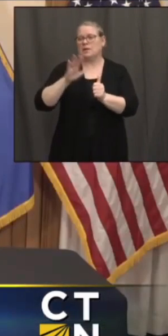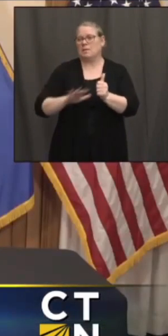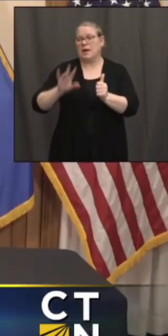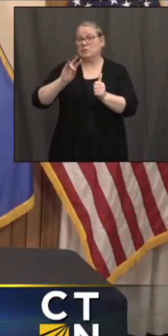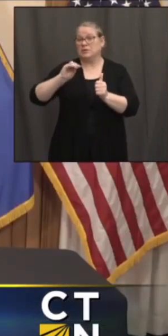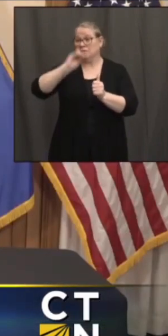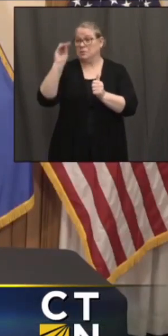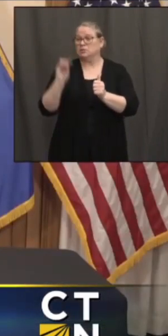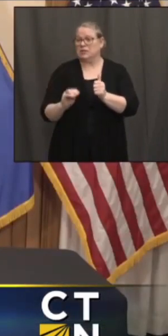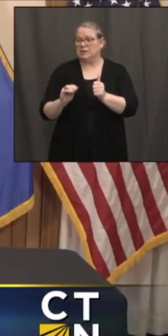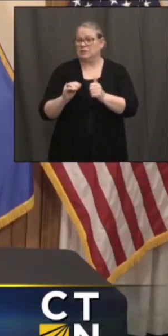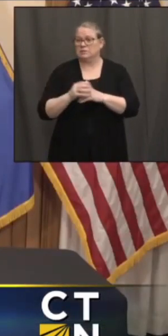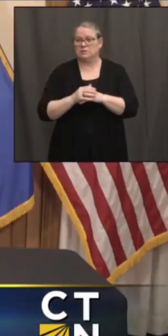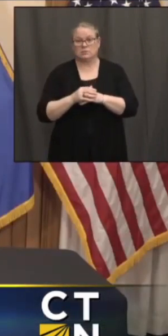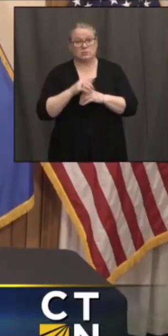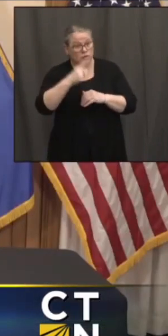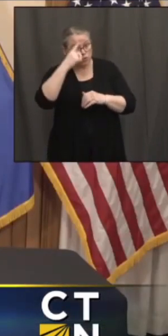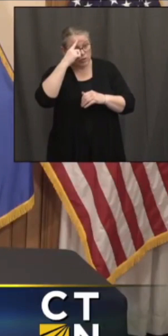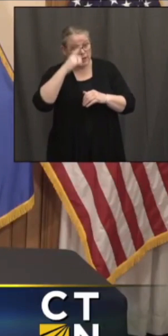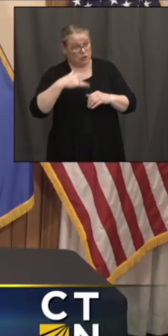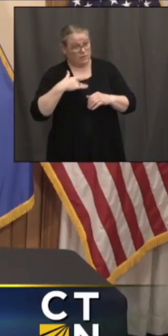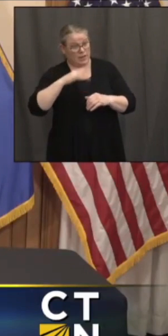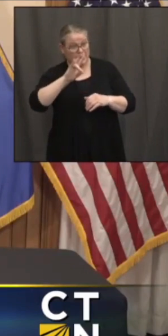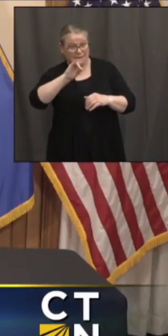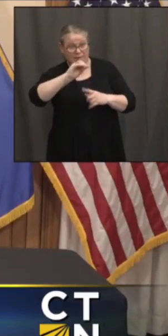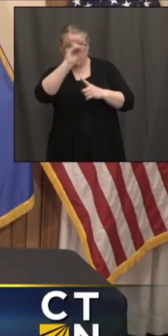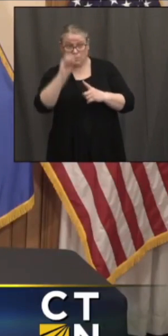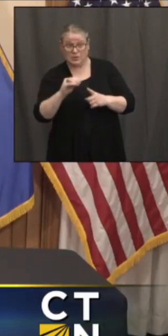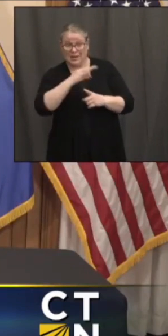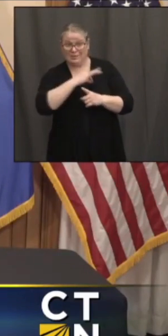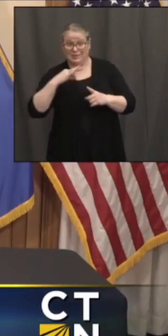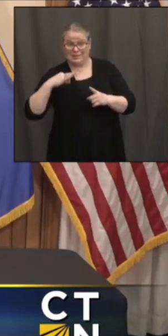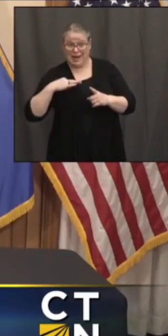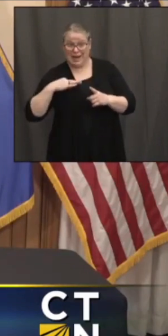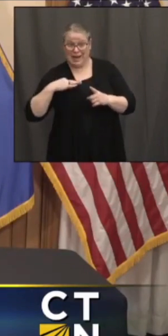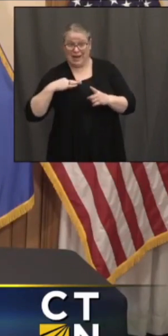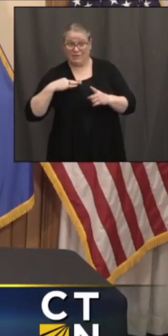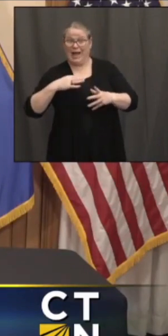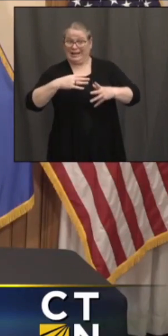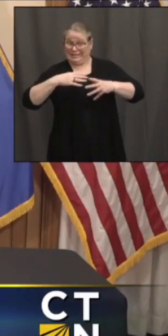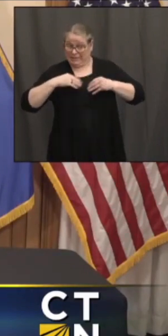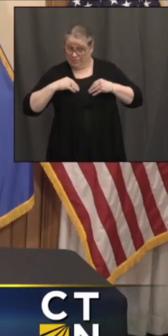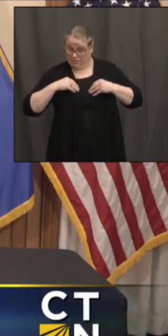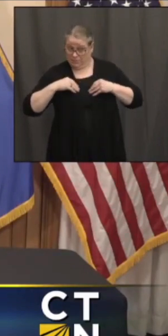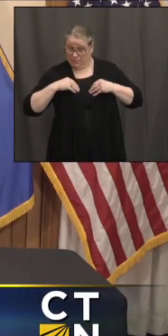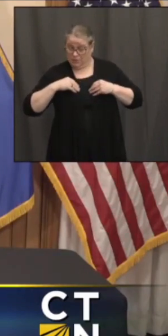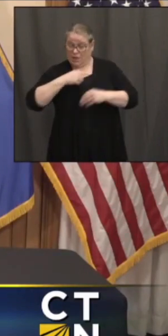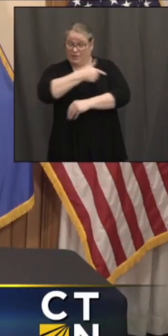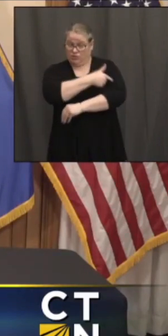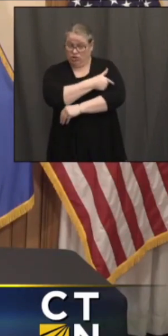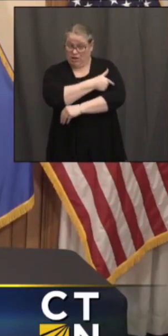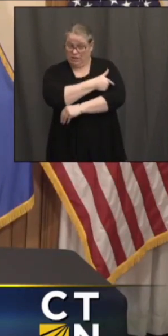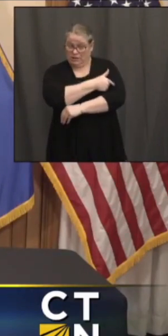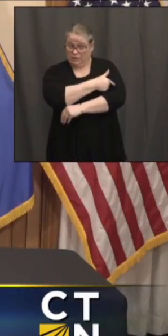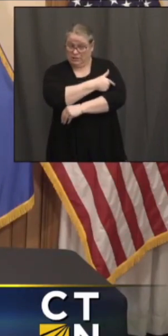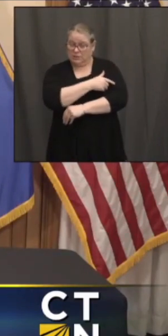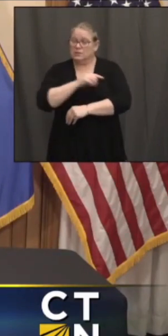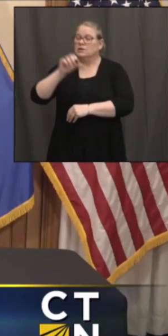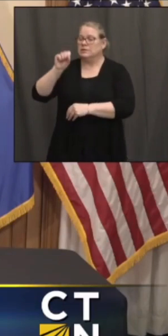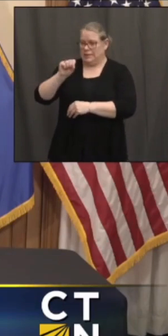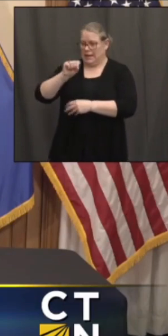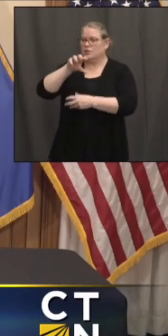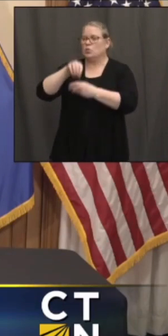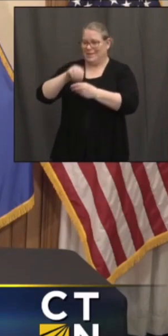You think that you're up around 70% of staff accepting it? In the hospital systems,